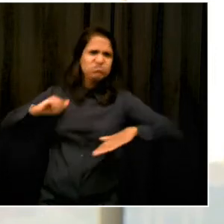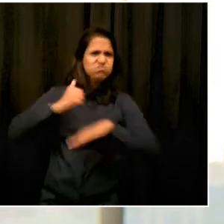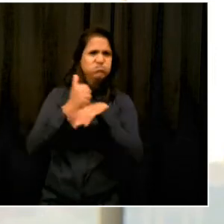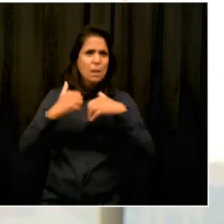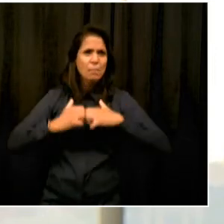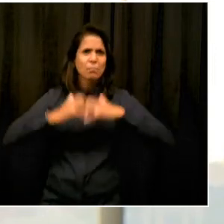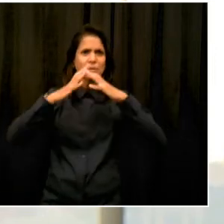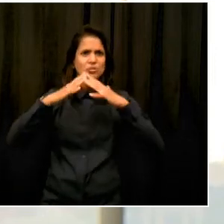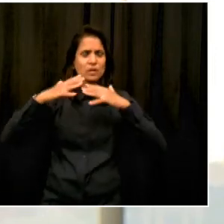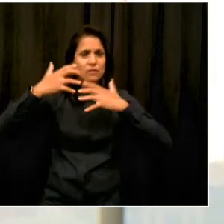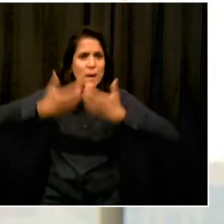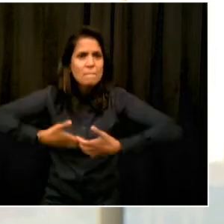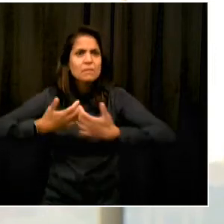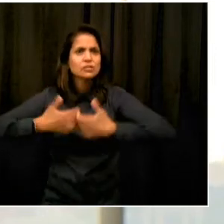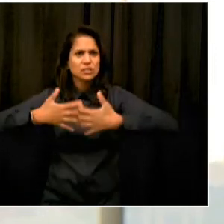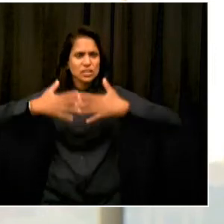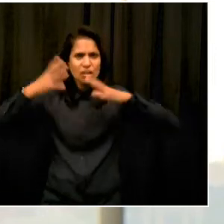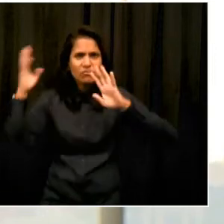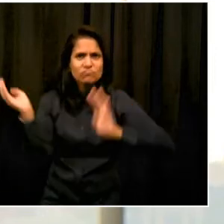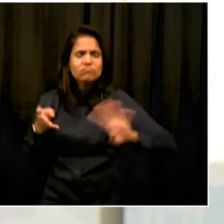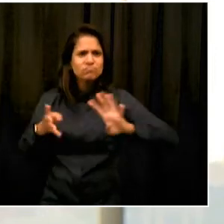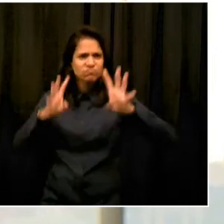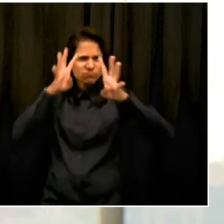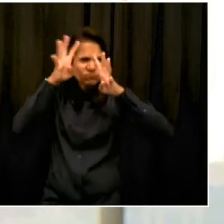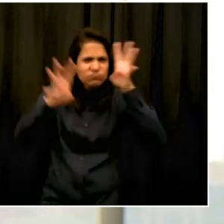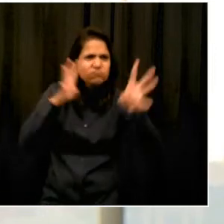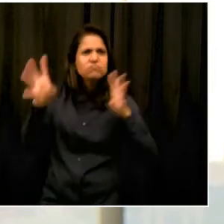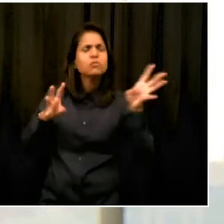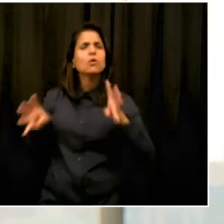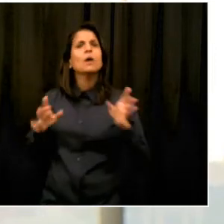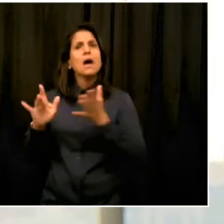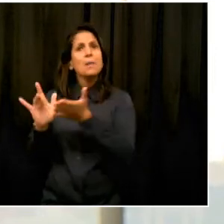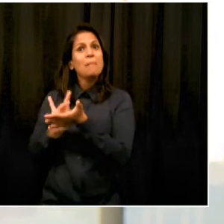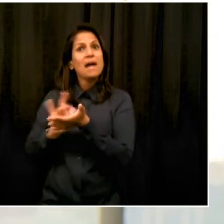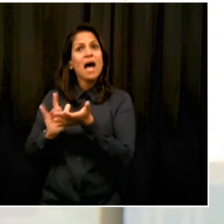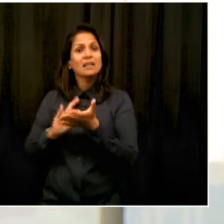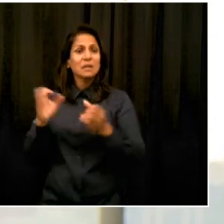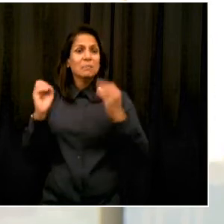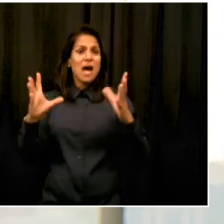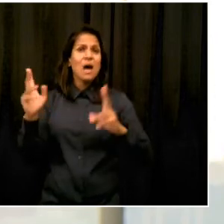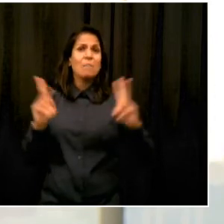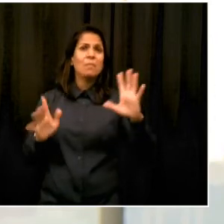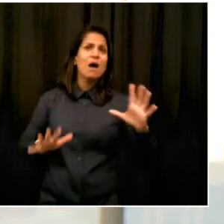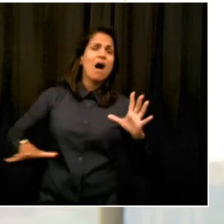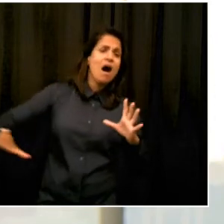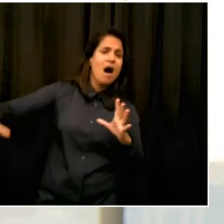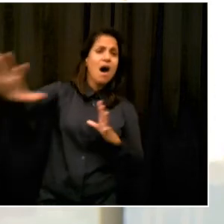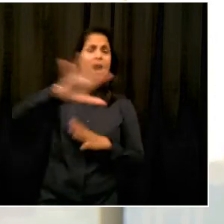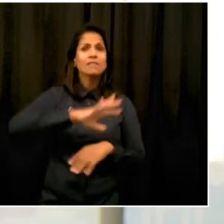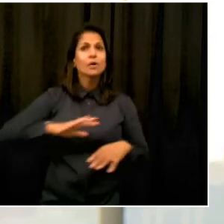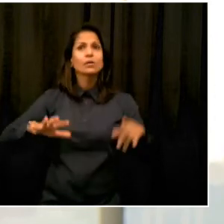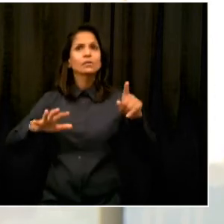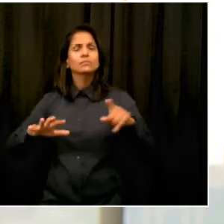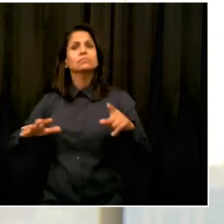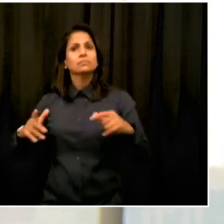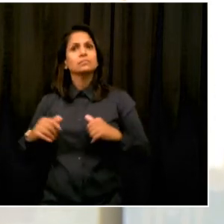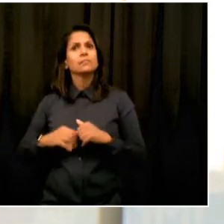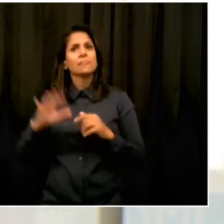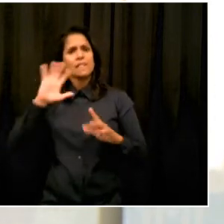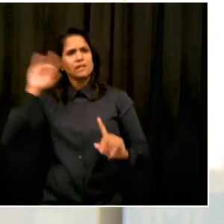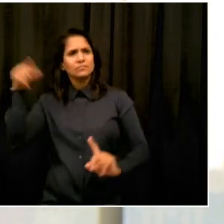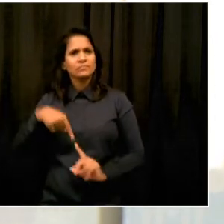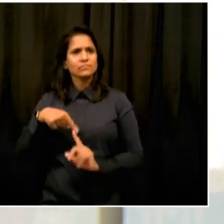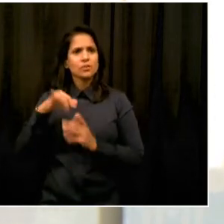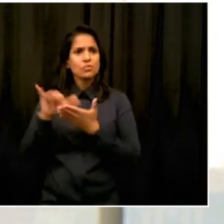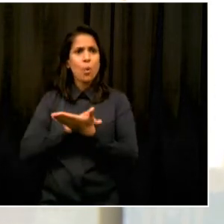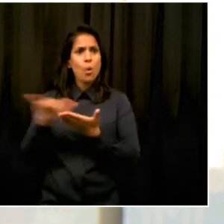people of every background from every corner of the world, because in fact in New York City, here in this